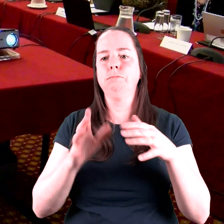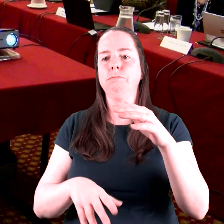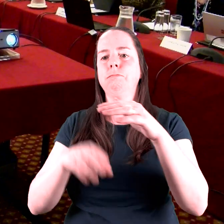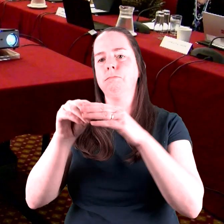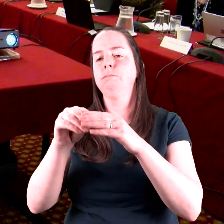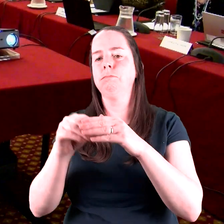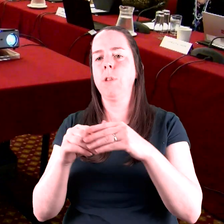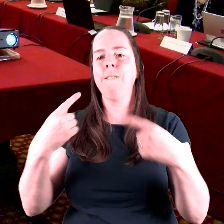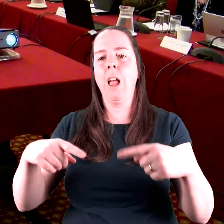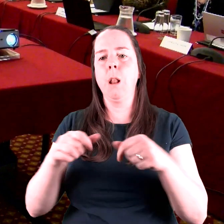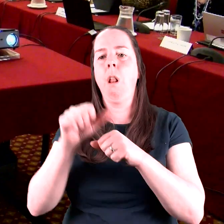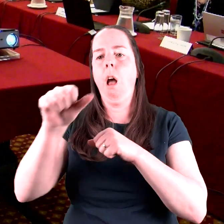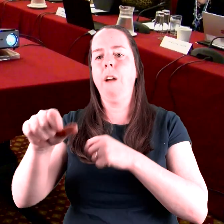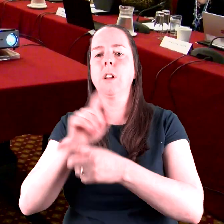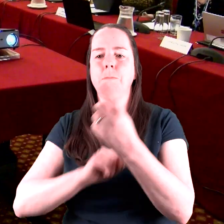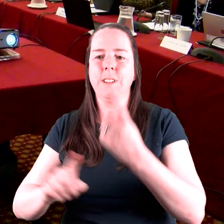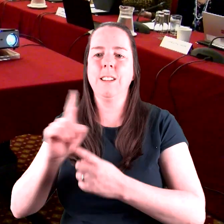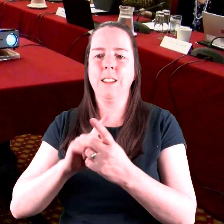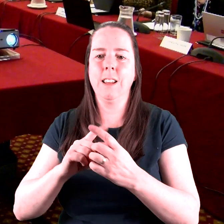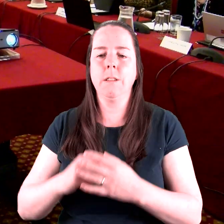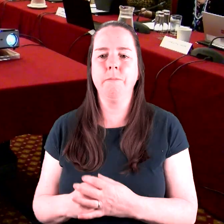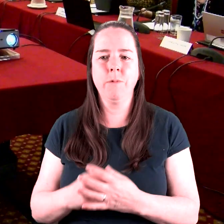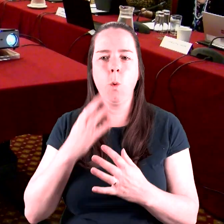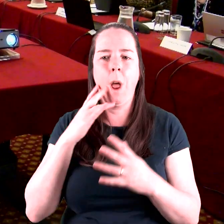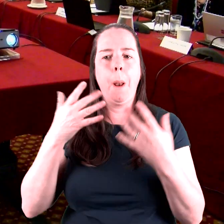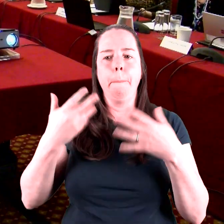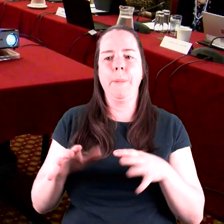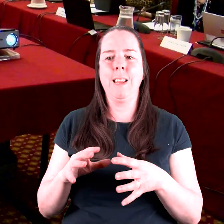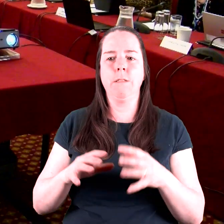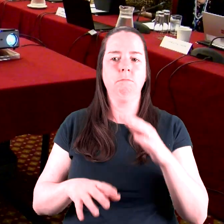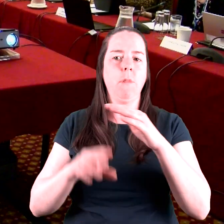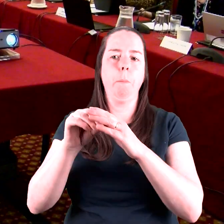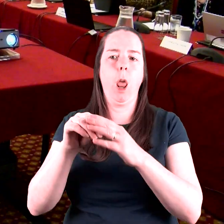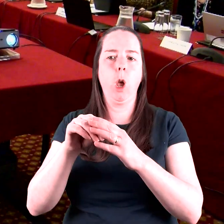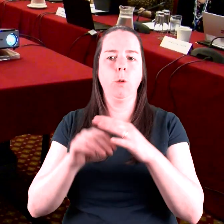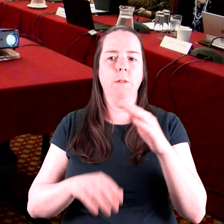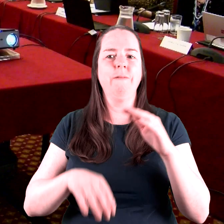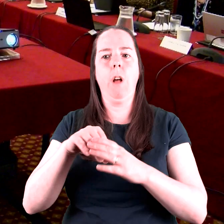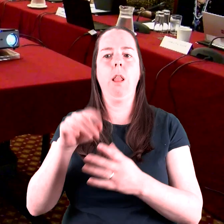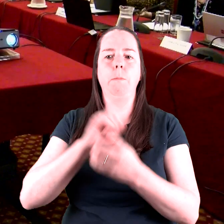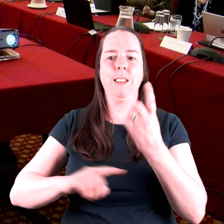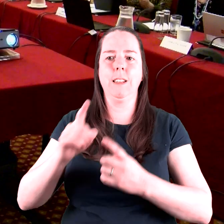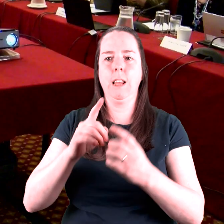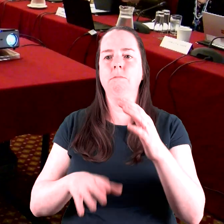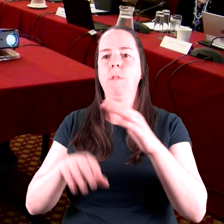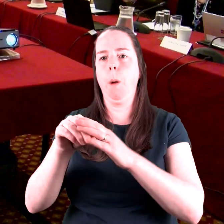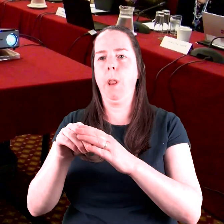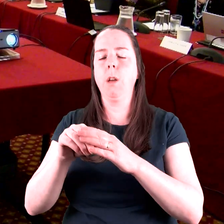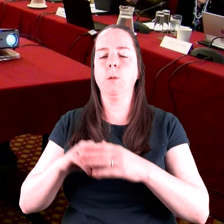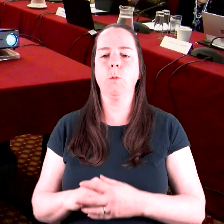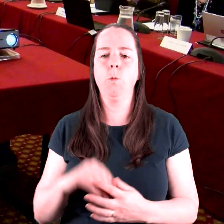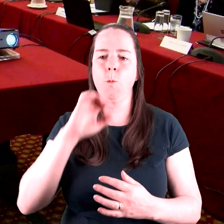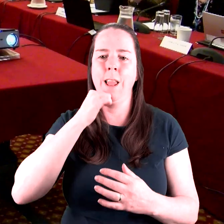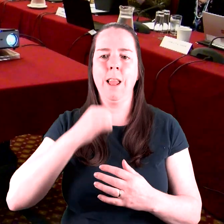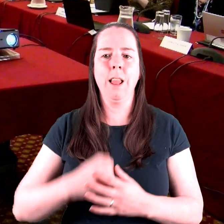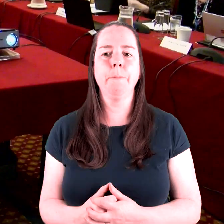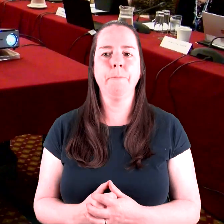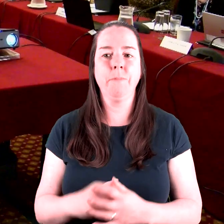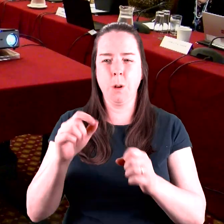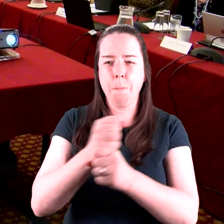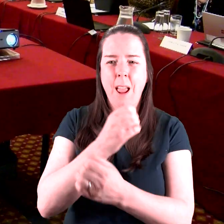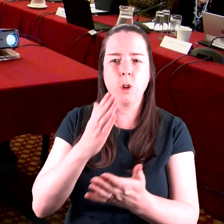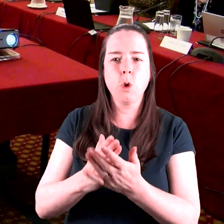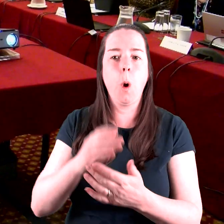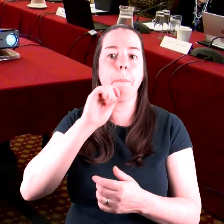be available after the meeting when we have produced and uploaded the whole meeting. Can you make